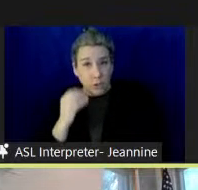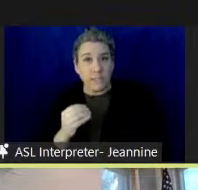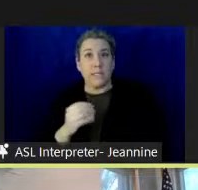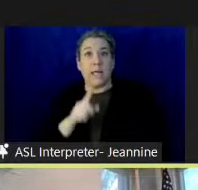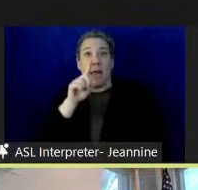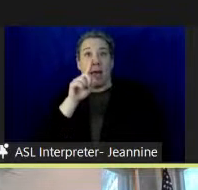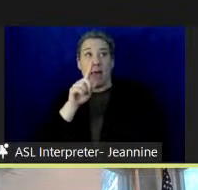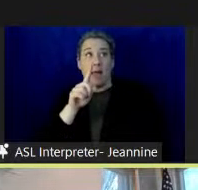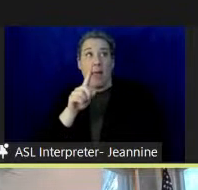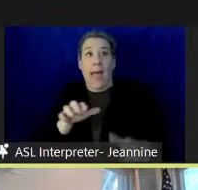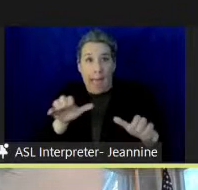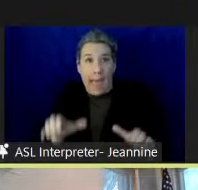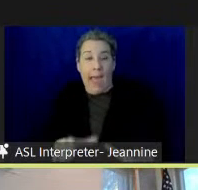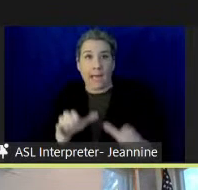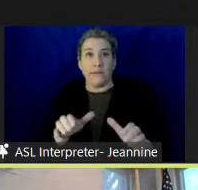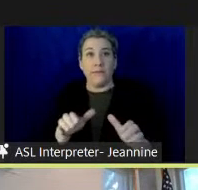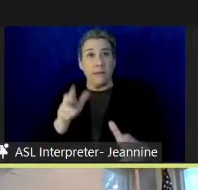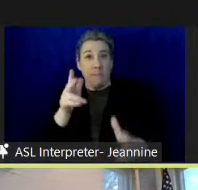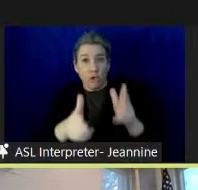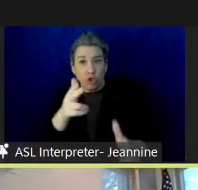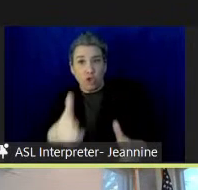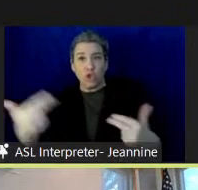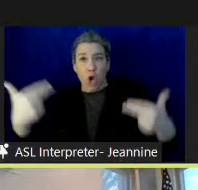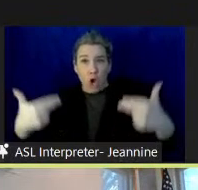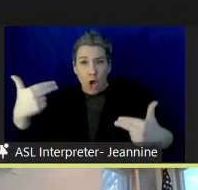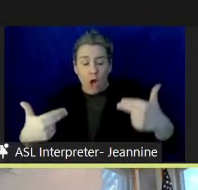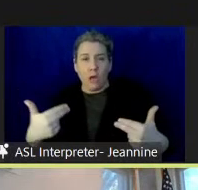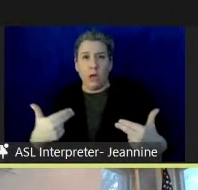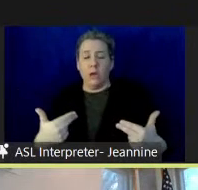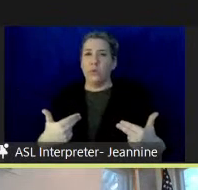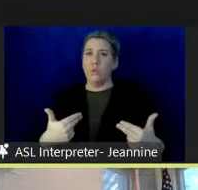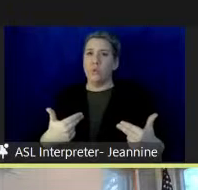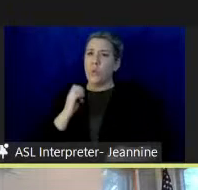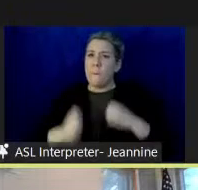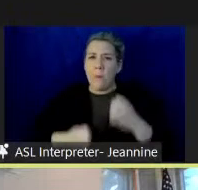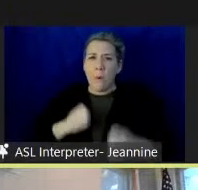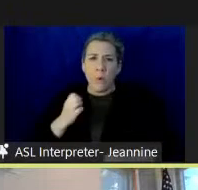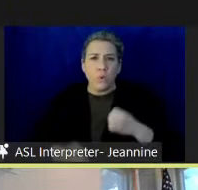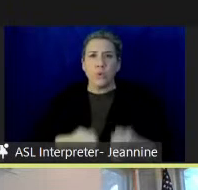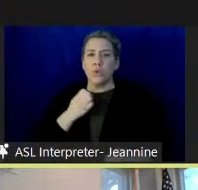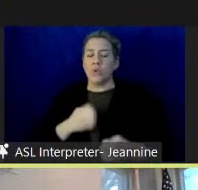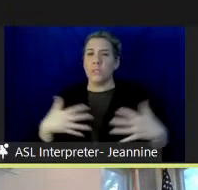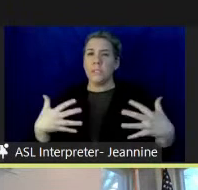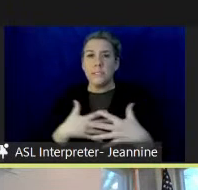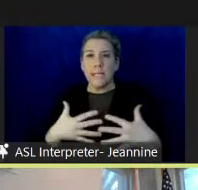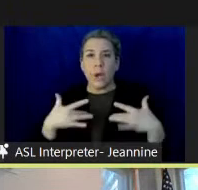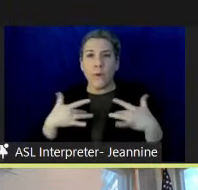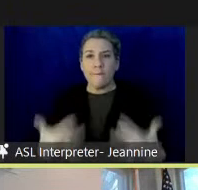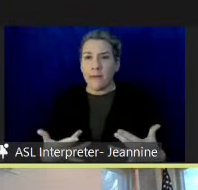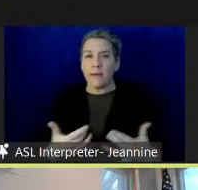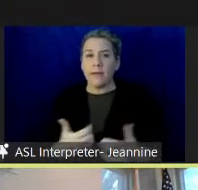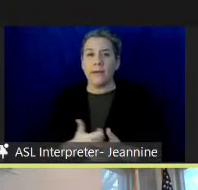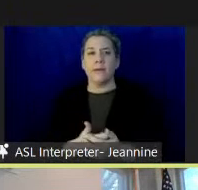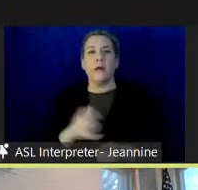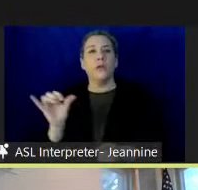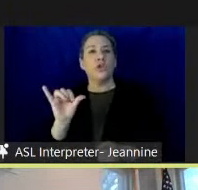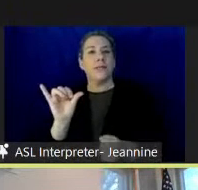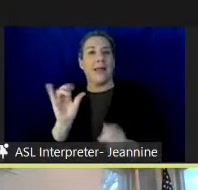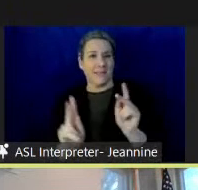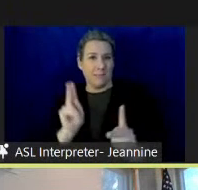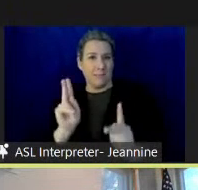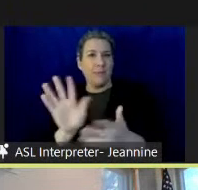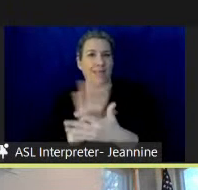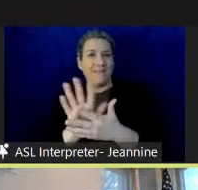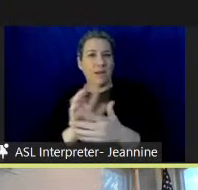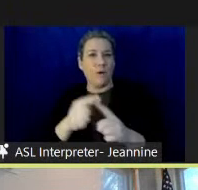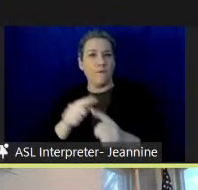at or targeted, it's an unnerving event. It's a very emotionally driven event. It's scary. Okay. And just like those folks in that video from Florida,